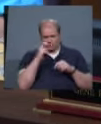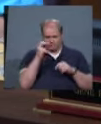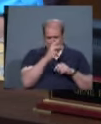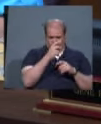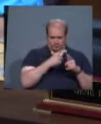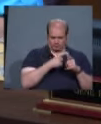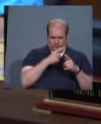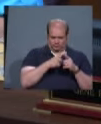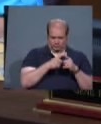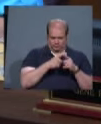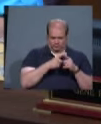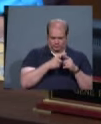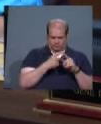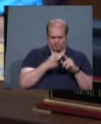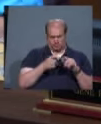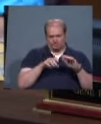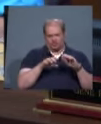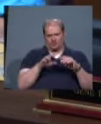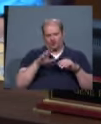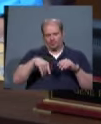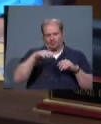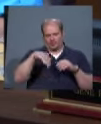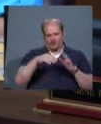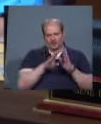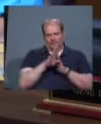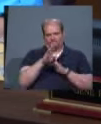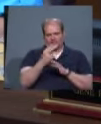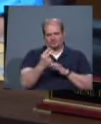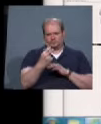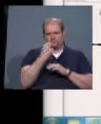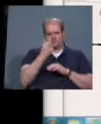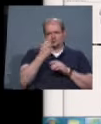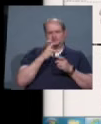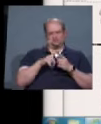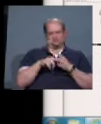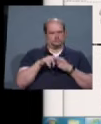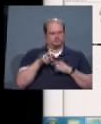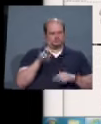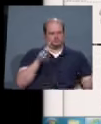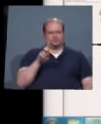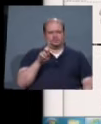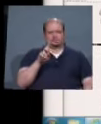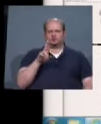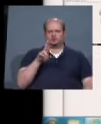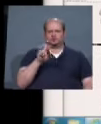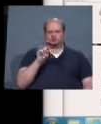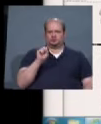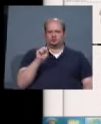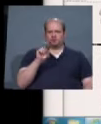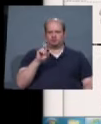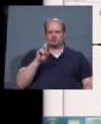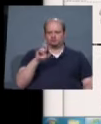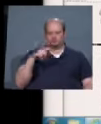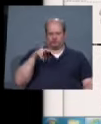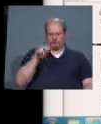then from the undeveloped land looking toward the Kane neighborhood. Is that correct?